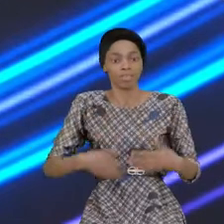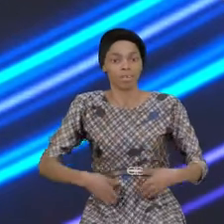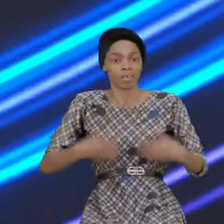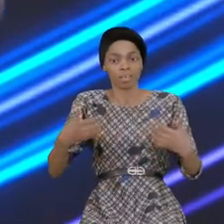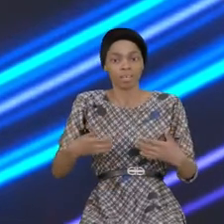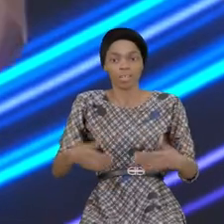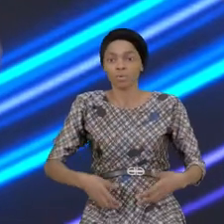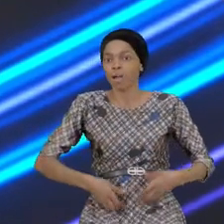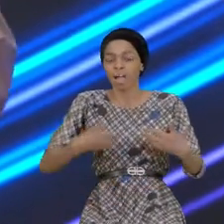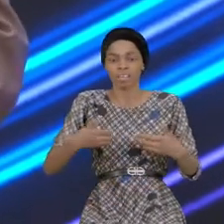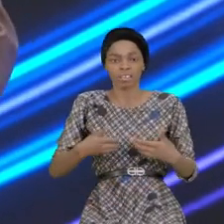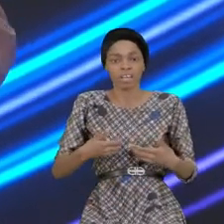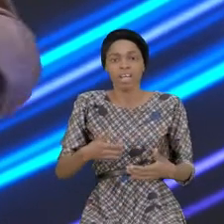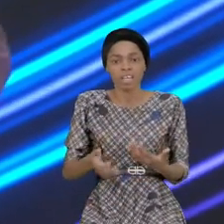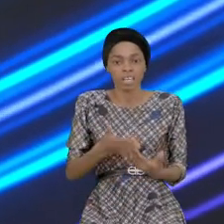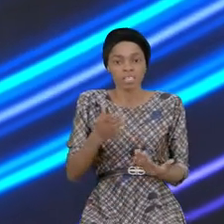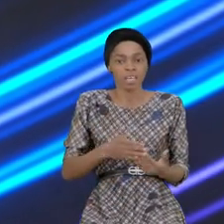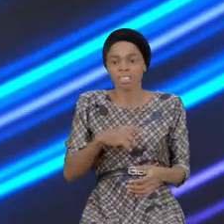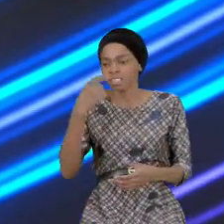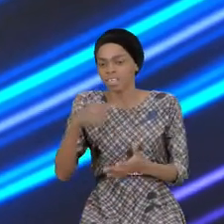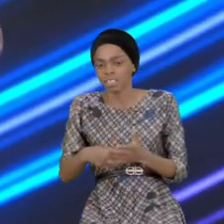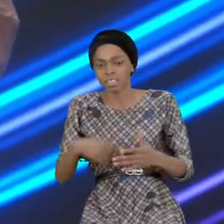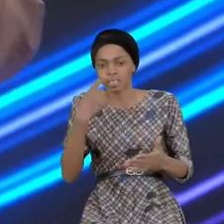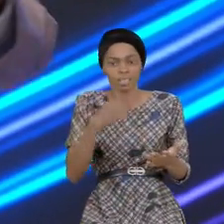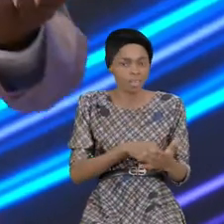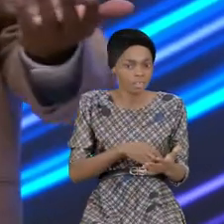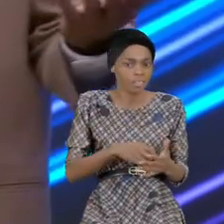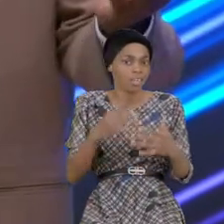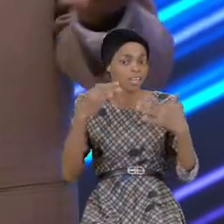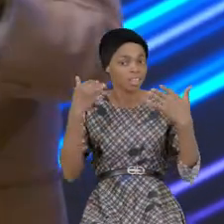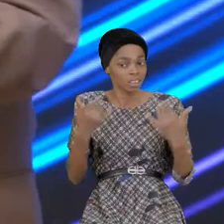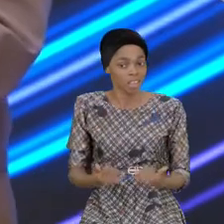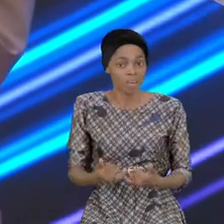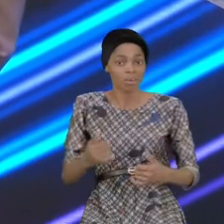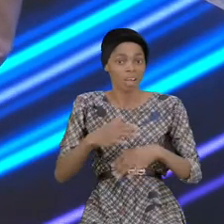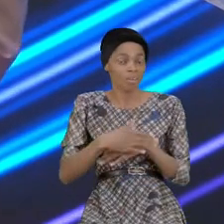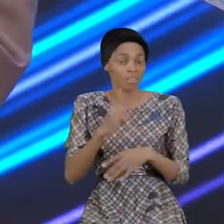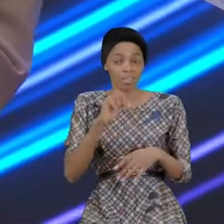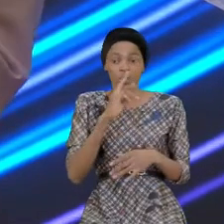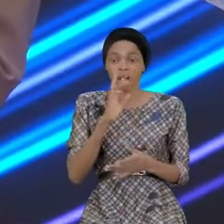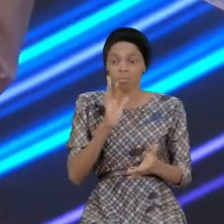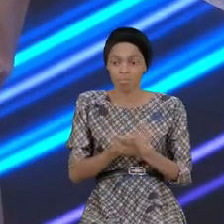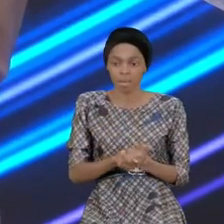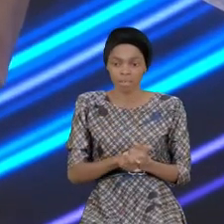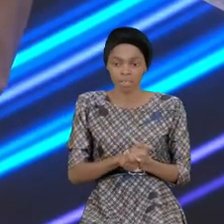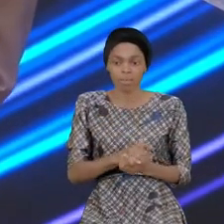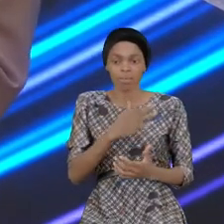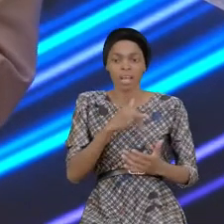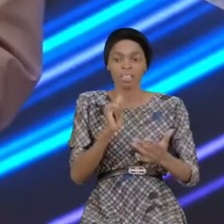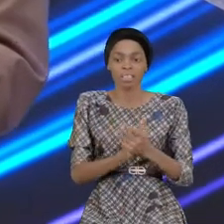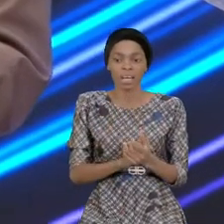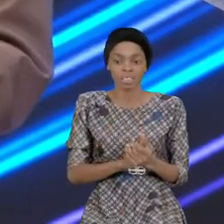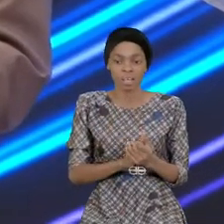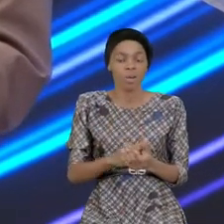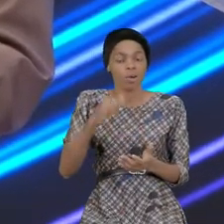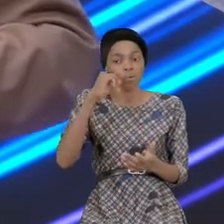Get angry, get provoked, and say this and say that. Now, after you've married, and that woman has come to